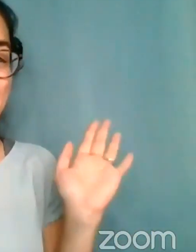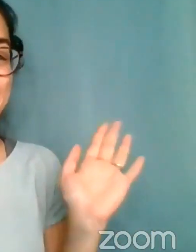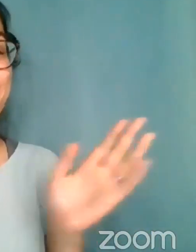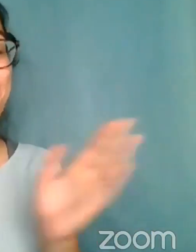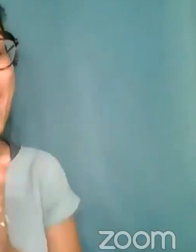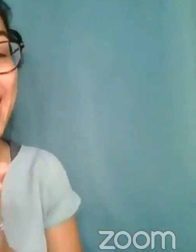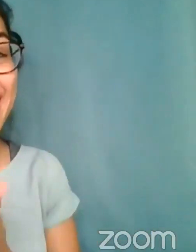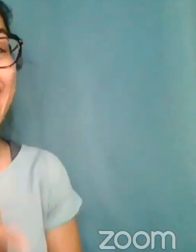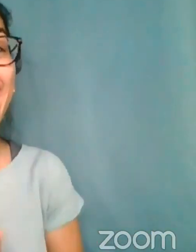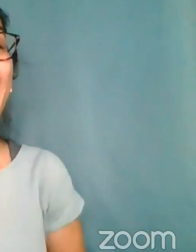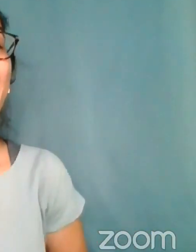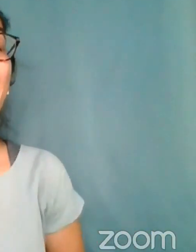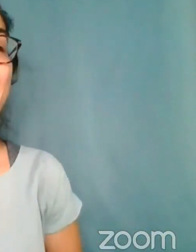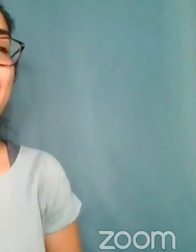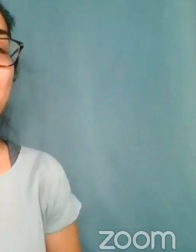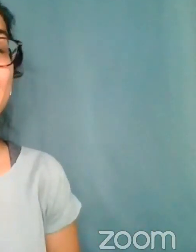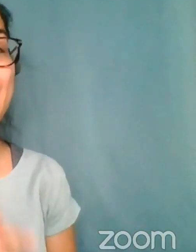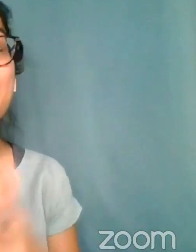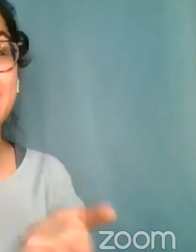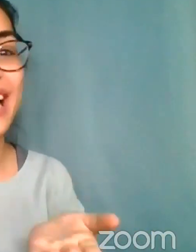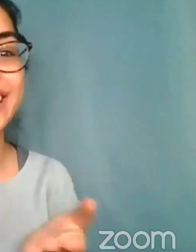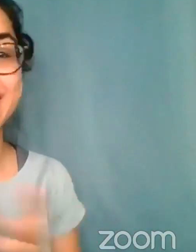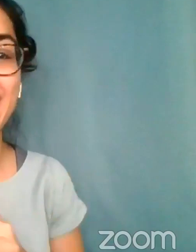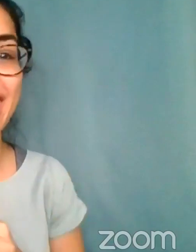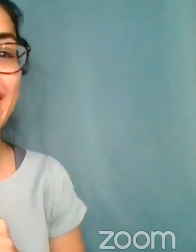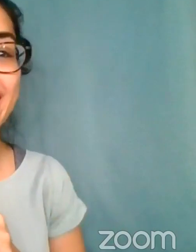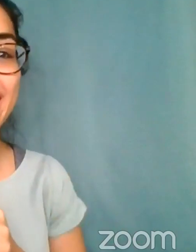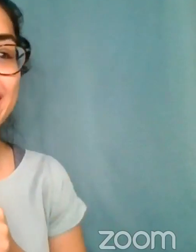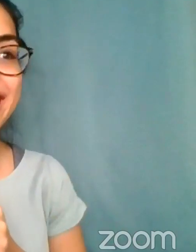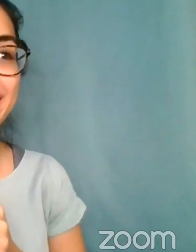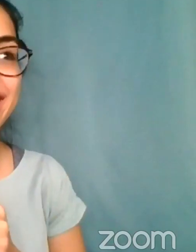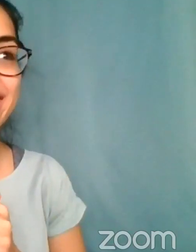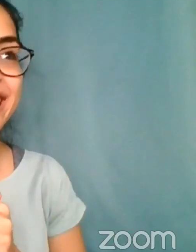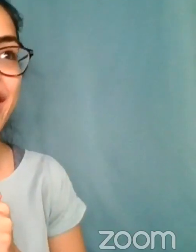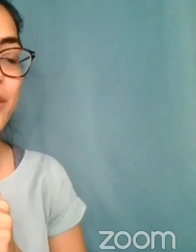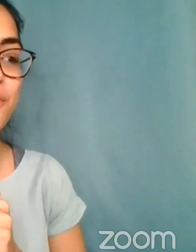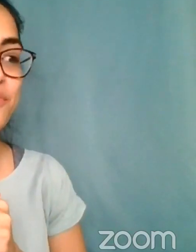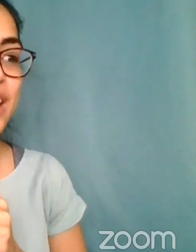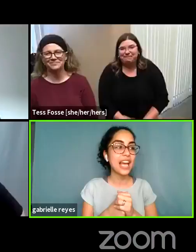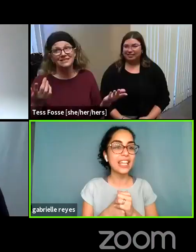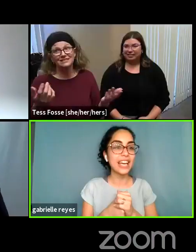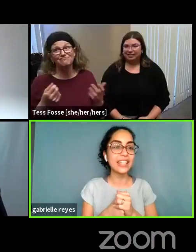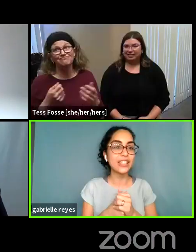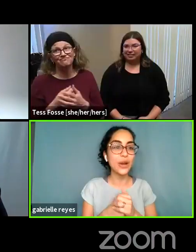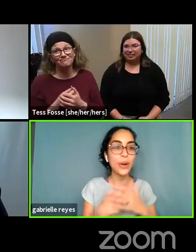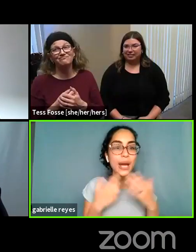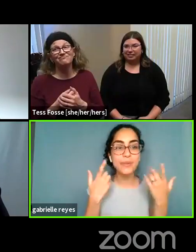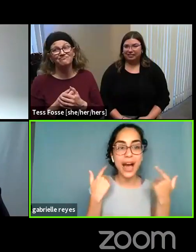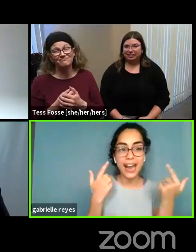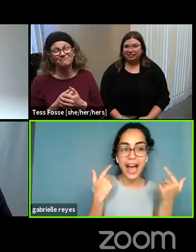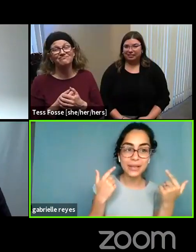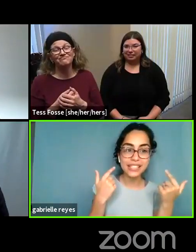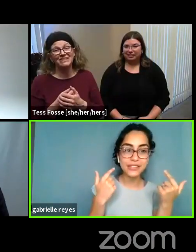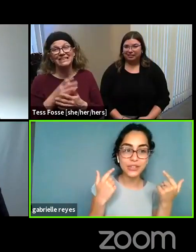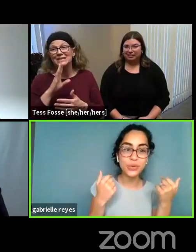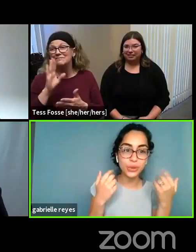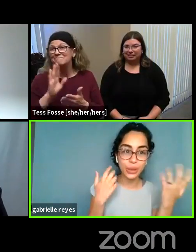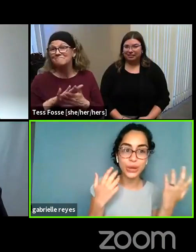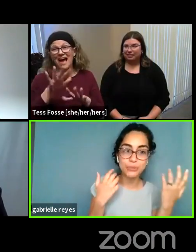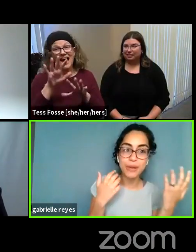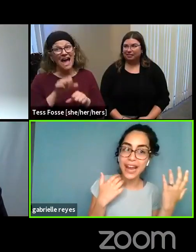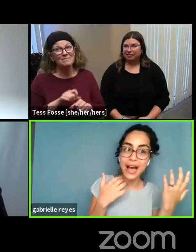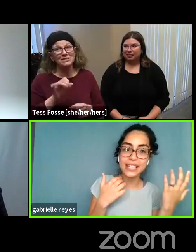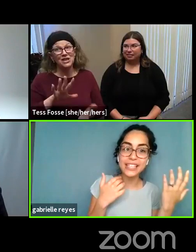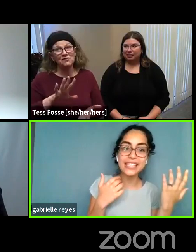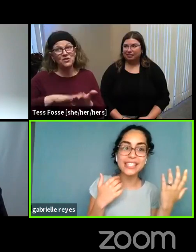be honest. But like Ms. Klein was saying, it's just like, you know, kind of bad habits. If you